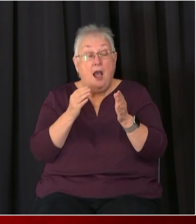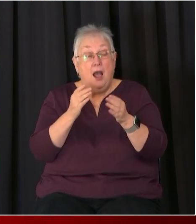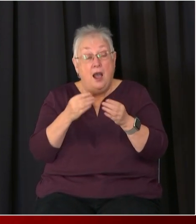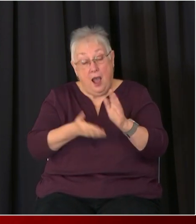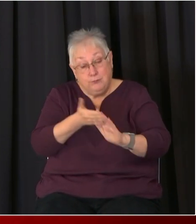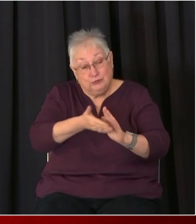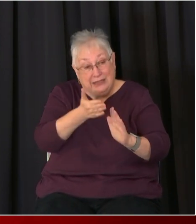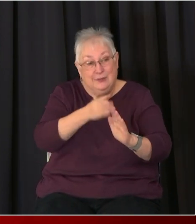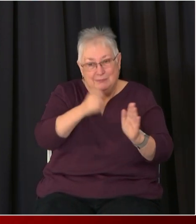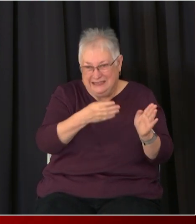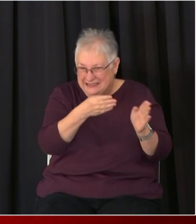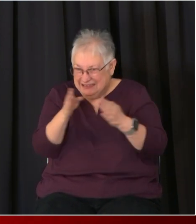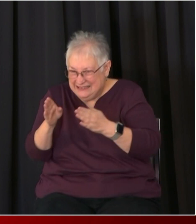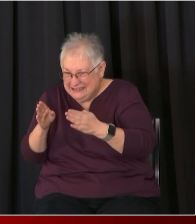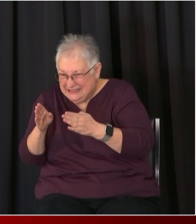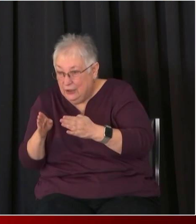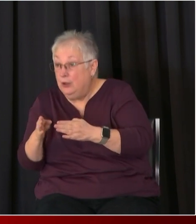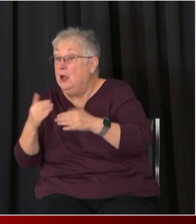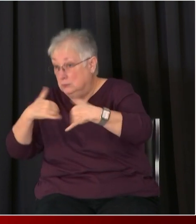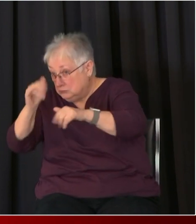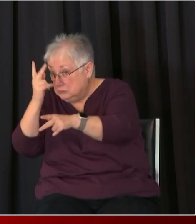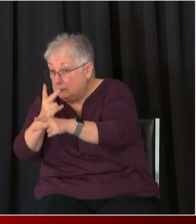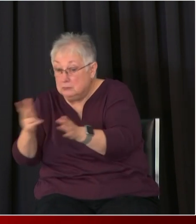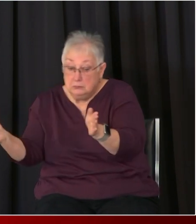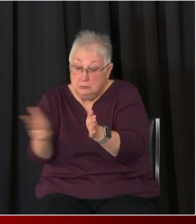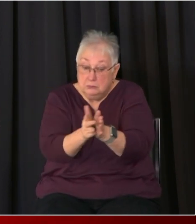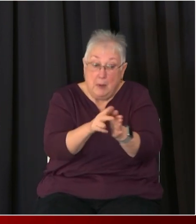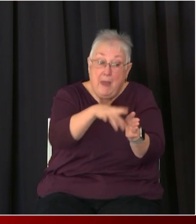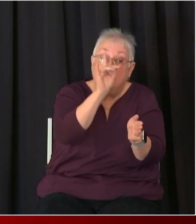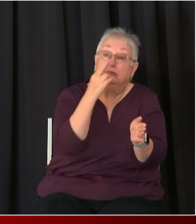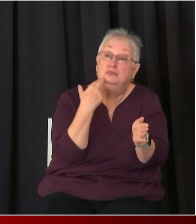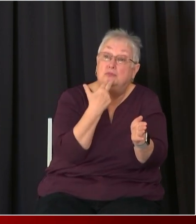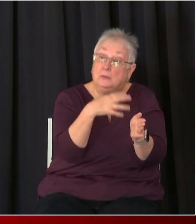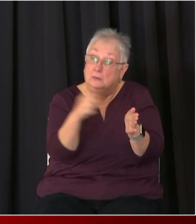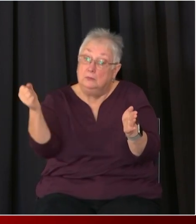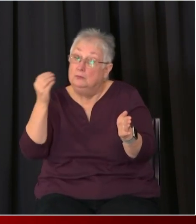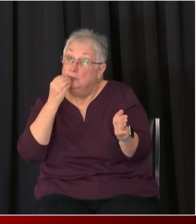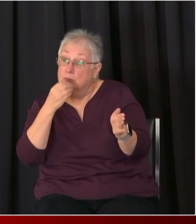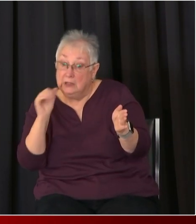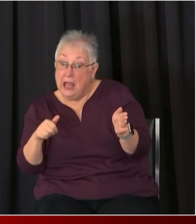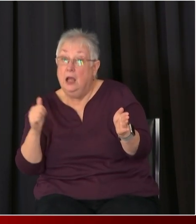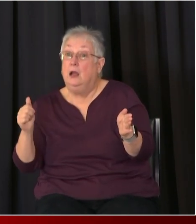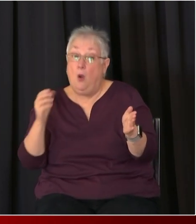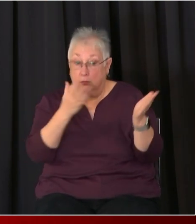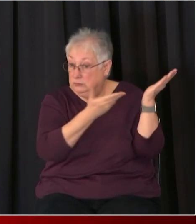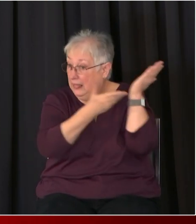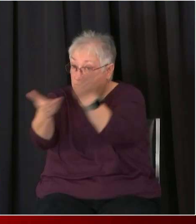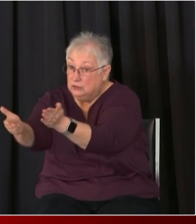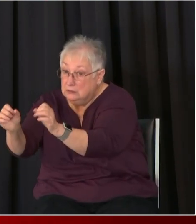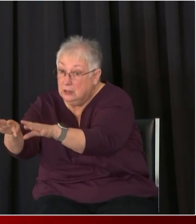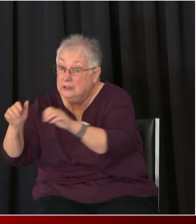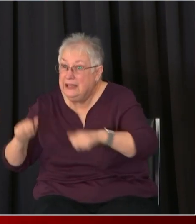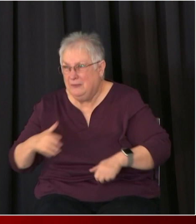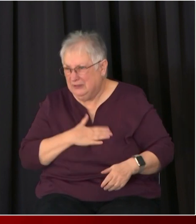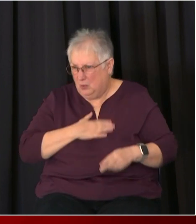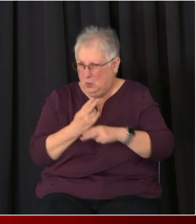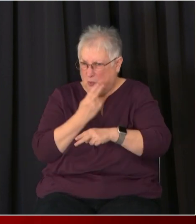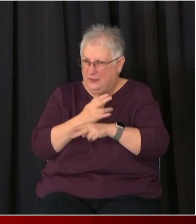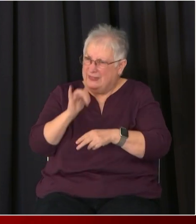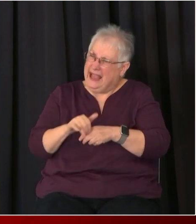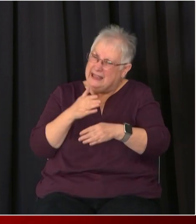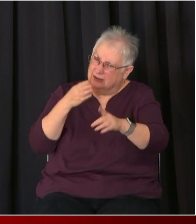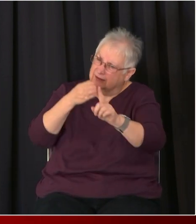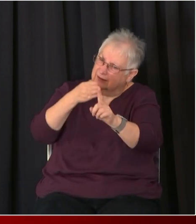I'm asking you to make every effort to support them in this holiday season. Today, we